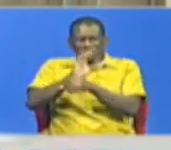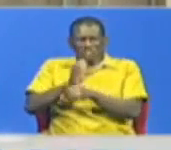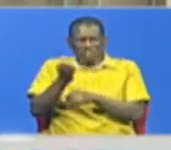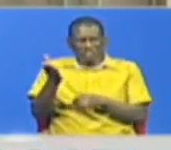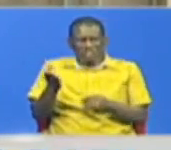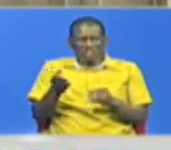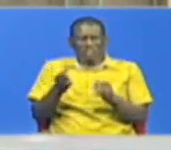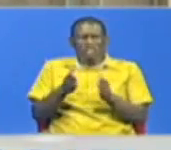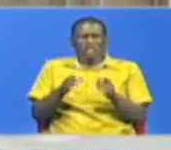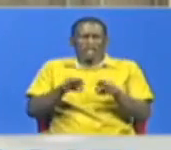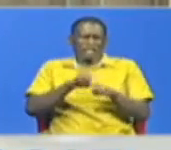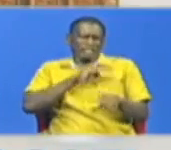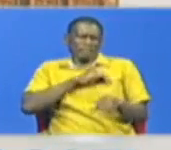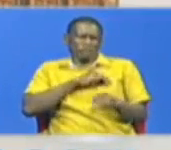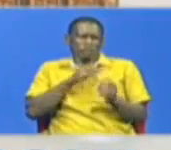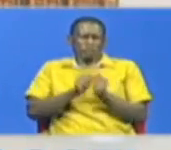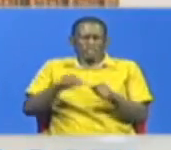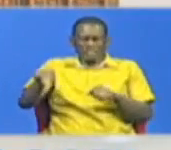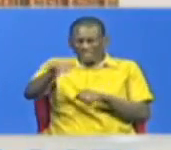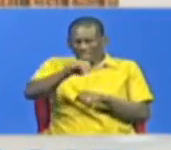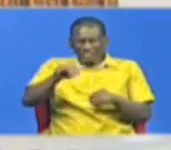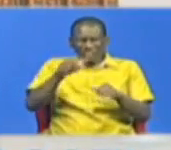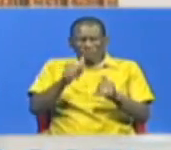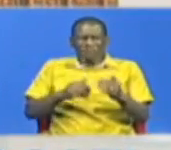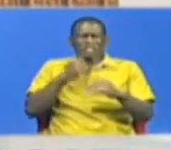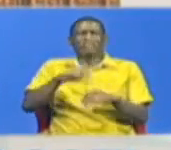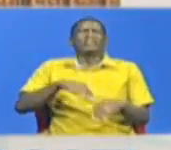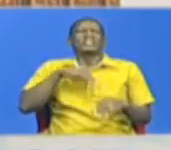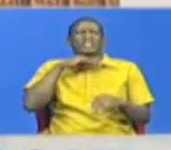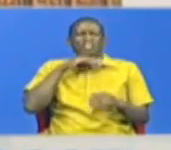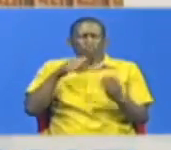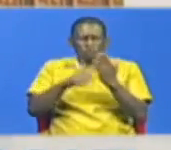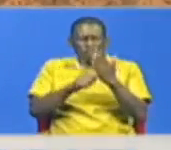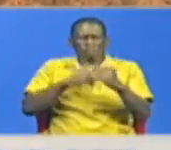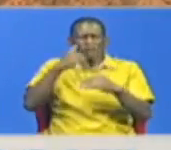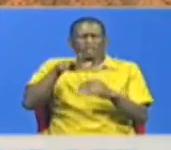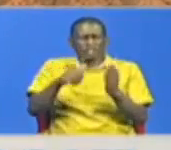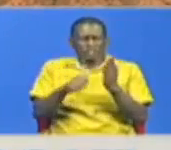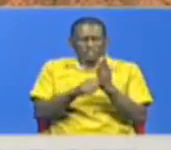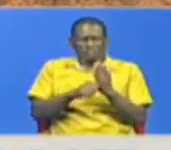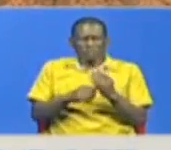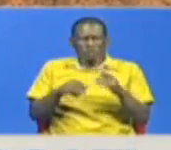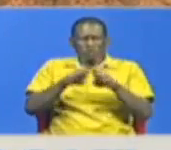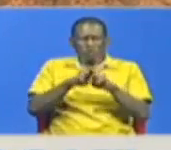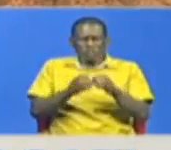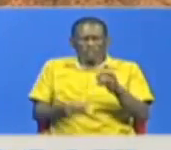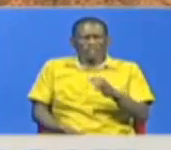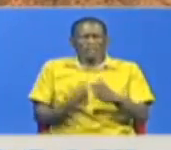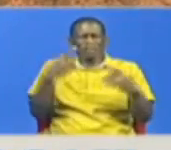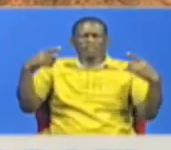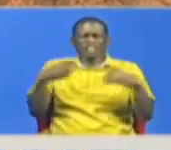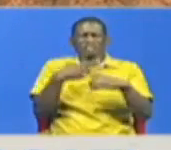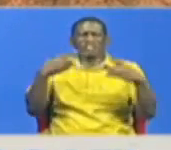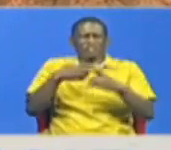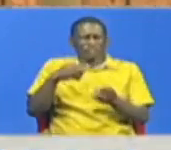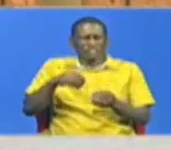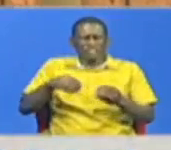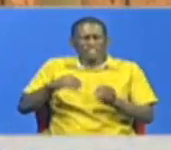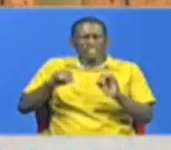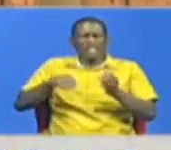as a mission with a nursery, which after his death was named after him. He had also set up various learning